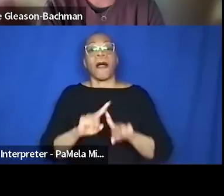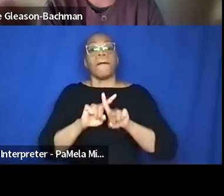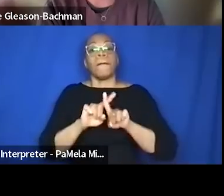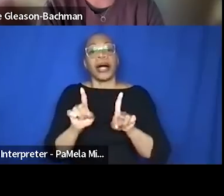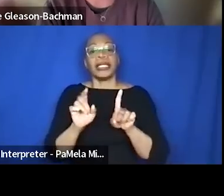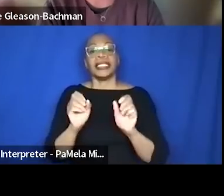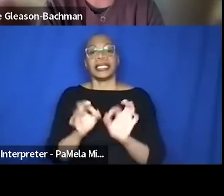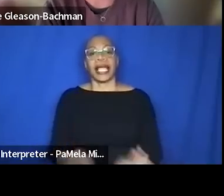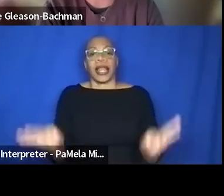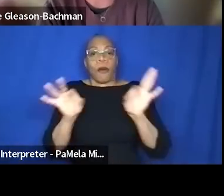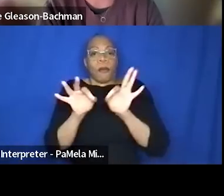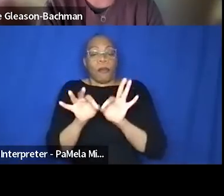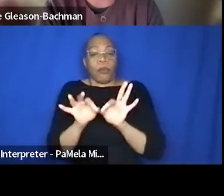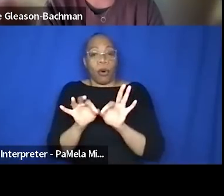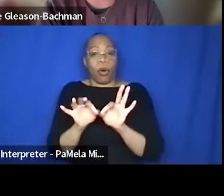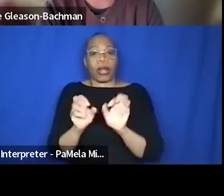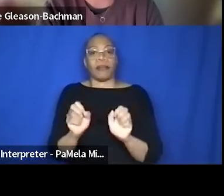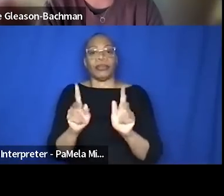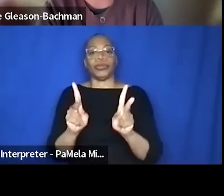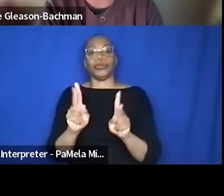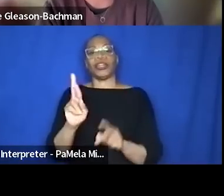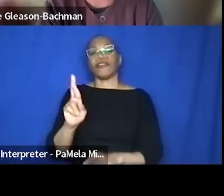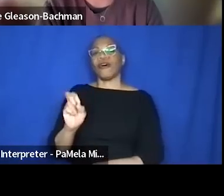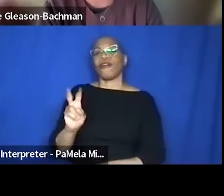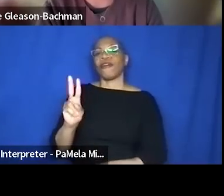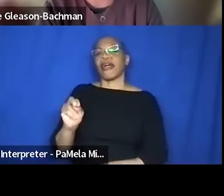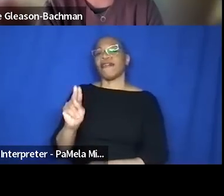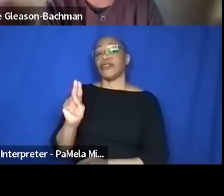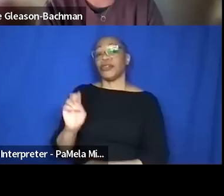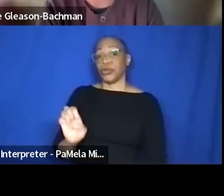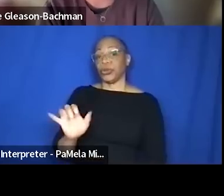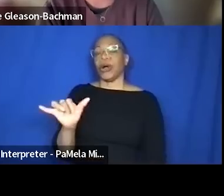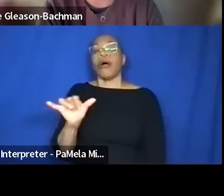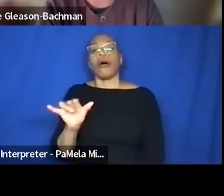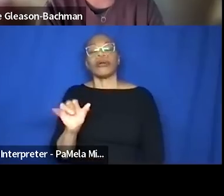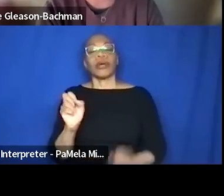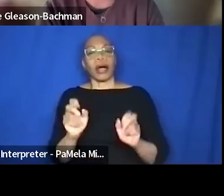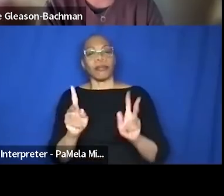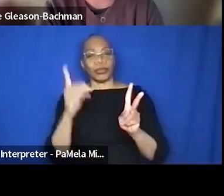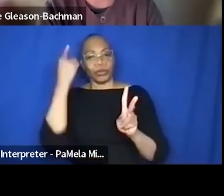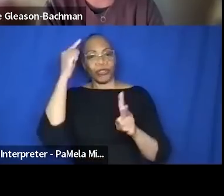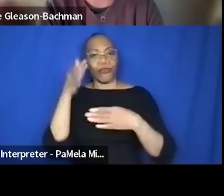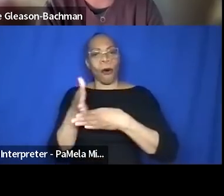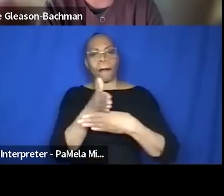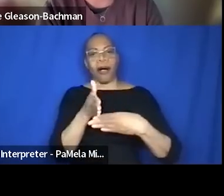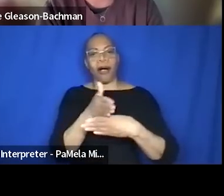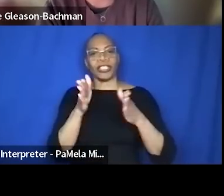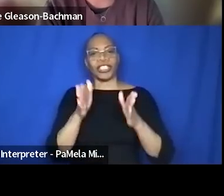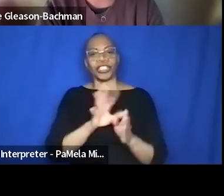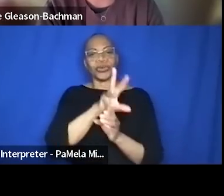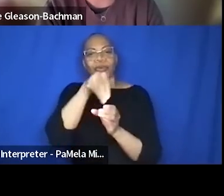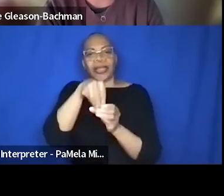opportunity for revenue. There also are opportunities for partnerships within your